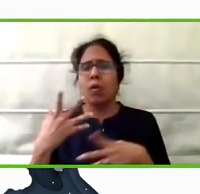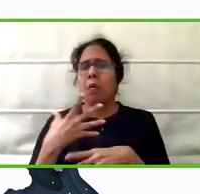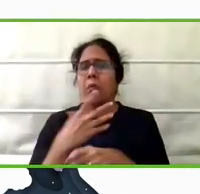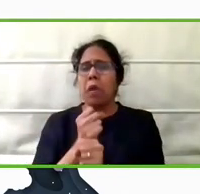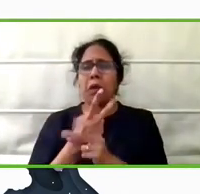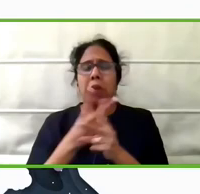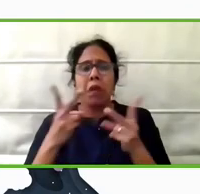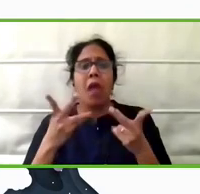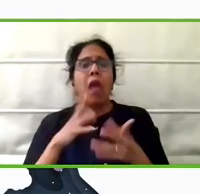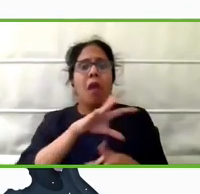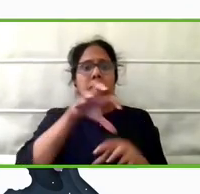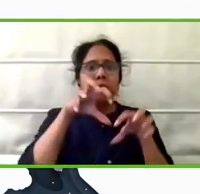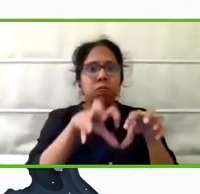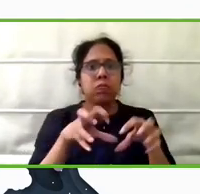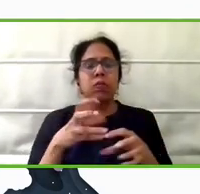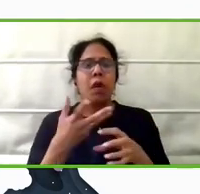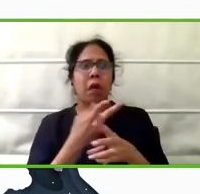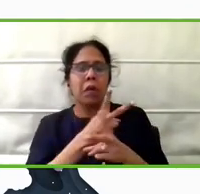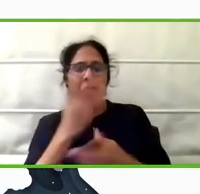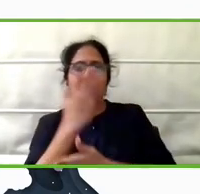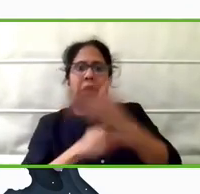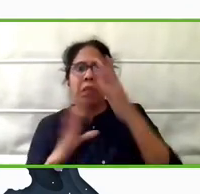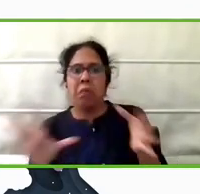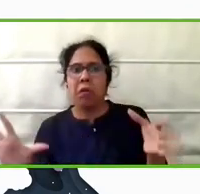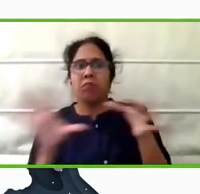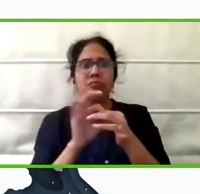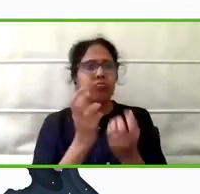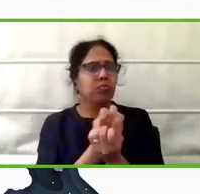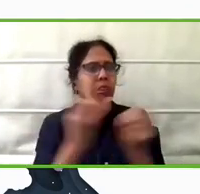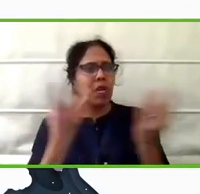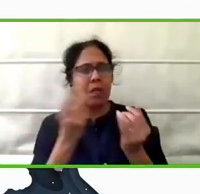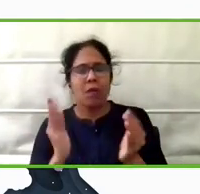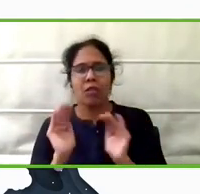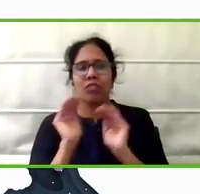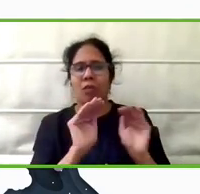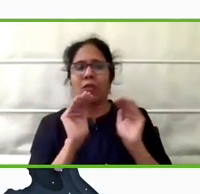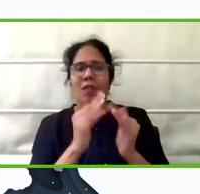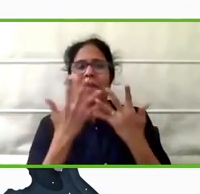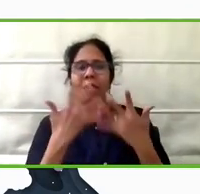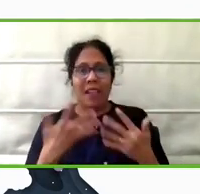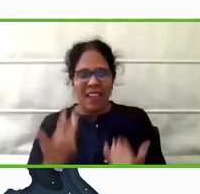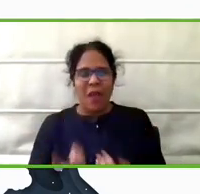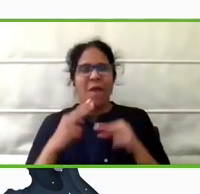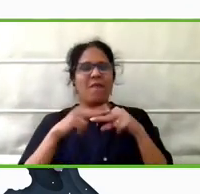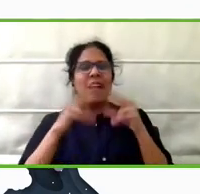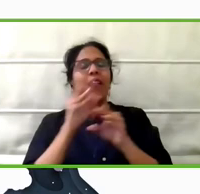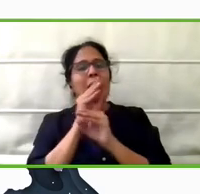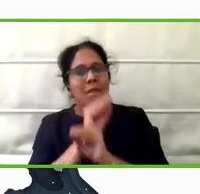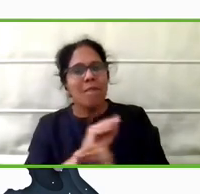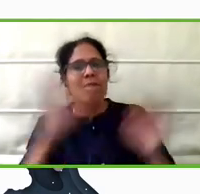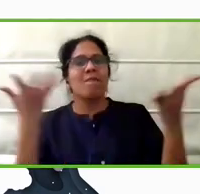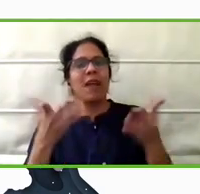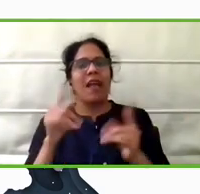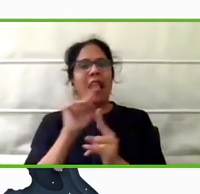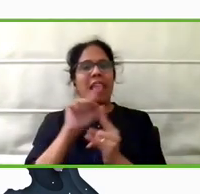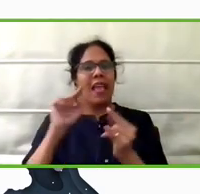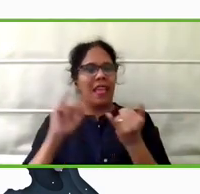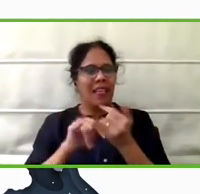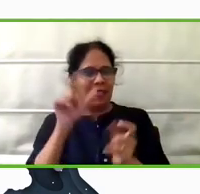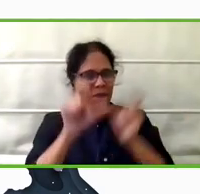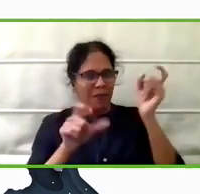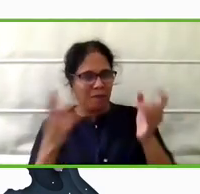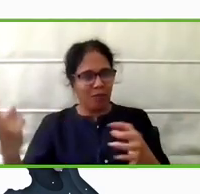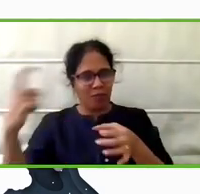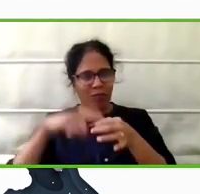areas. Any final message for the audience at the India Inclusion Summit? This is obviously a platform where we want